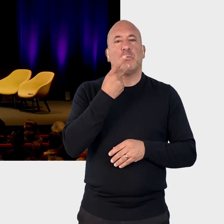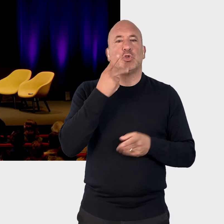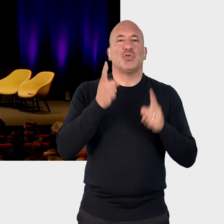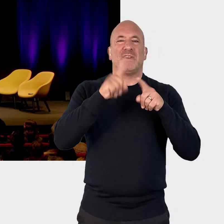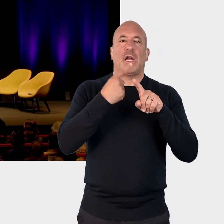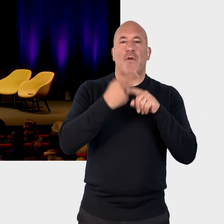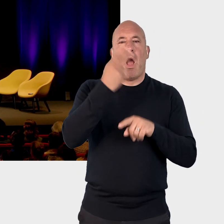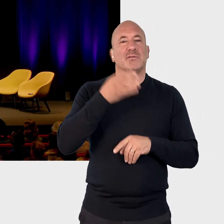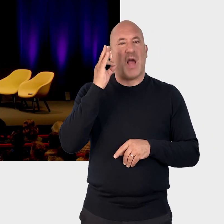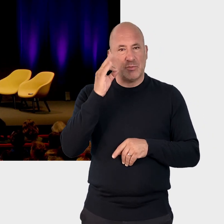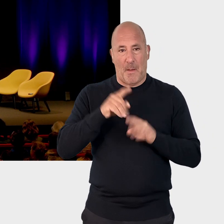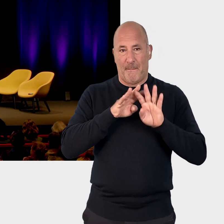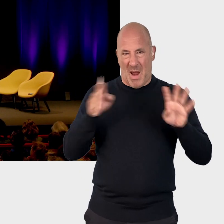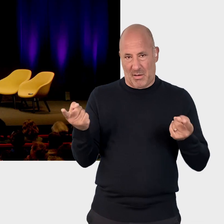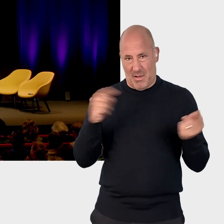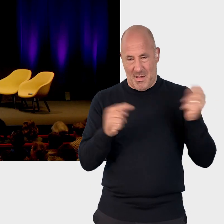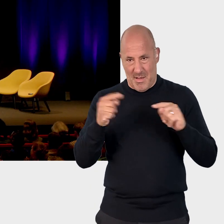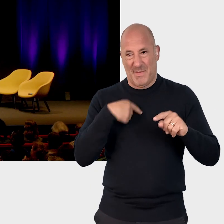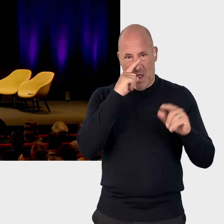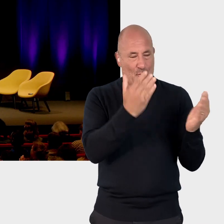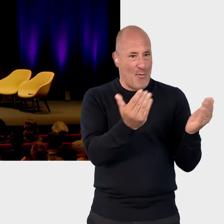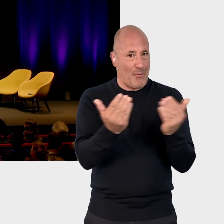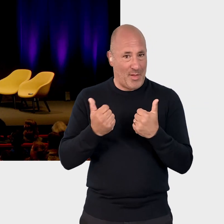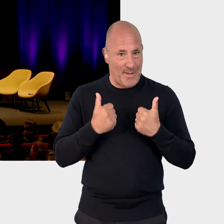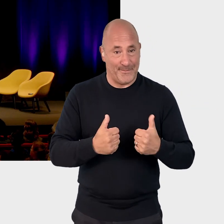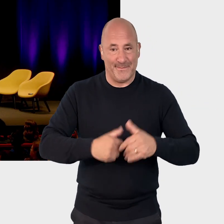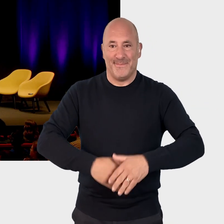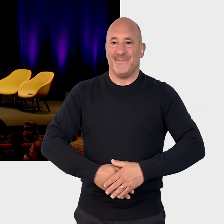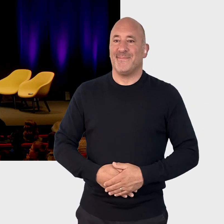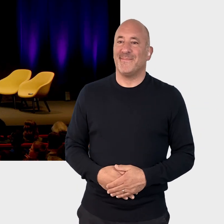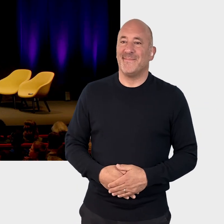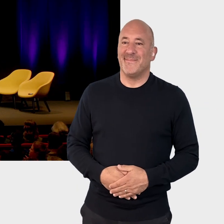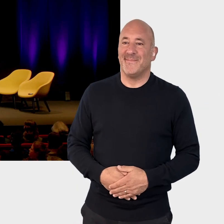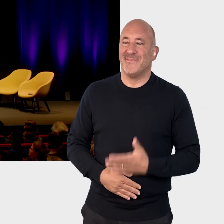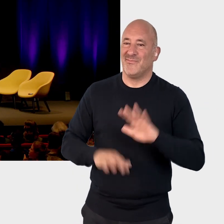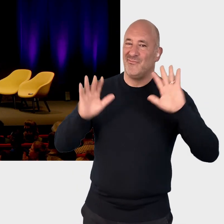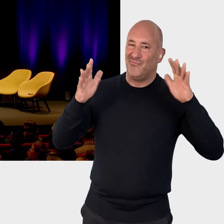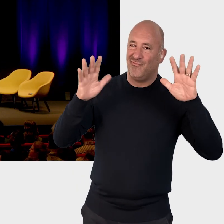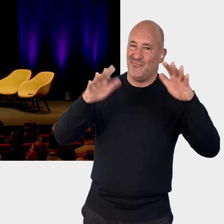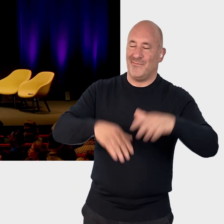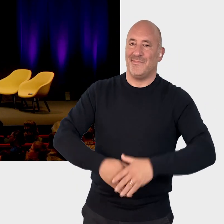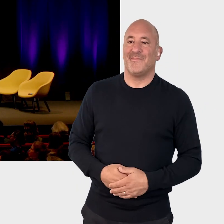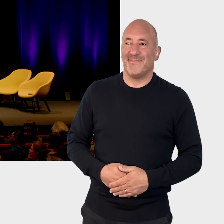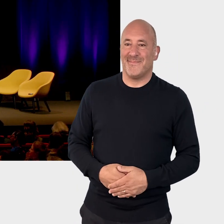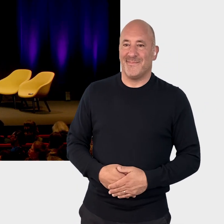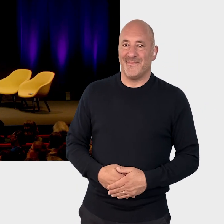Chief Executive Arts Council, and the panel to come to the stage. So I can welcome you all. Thank you.